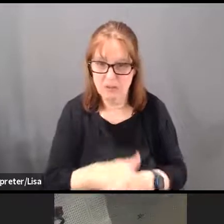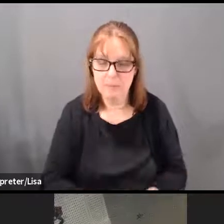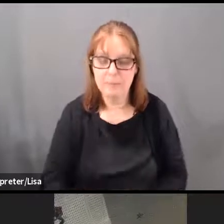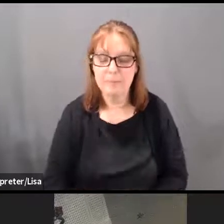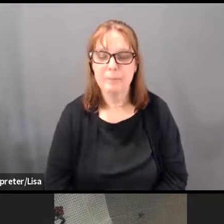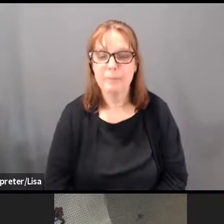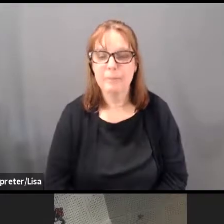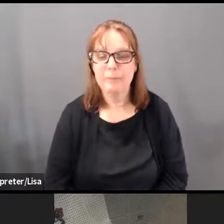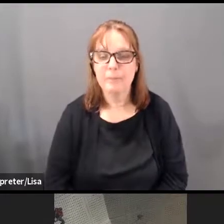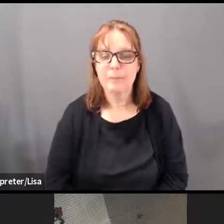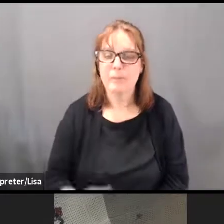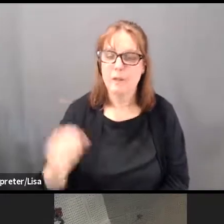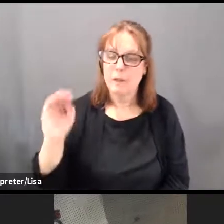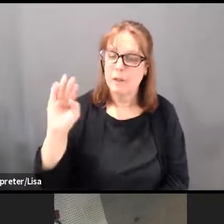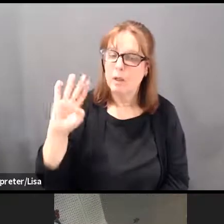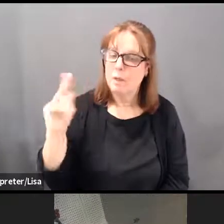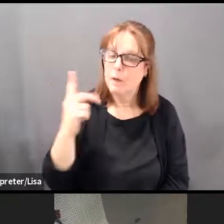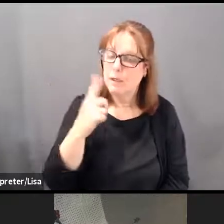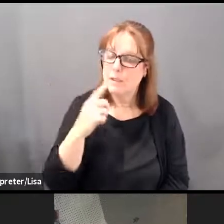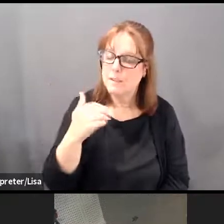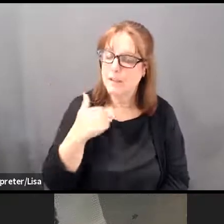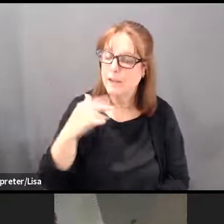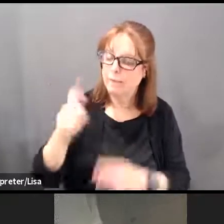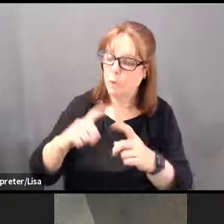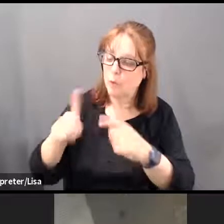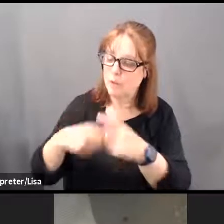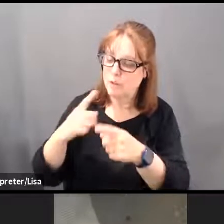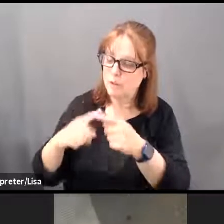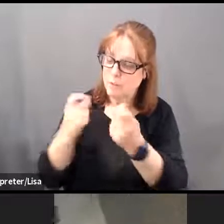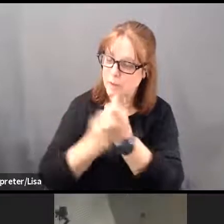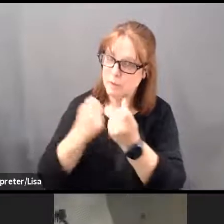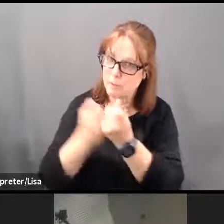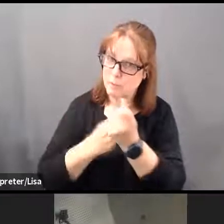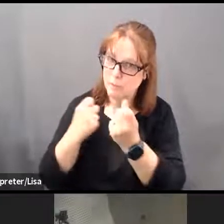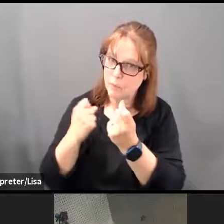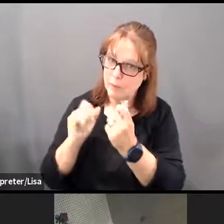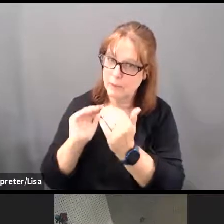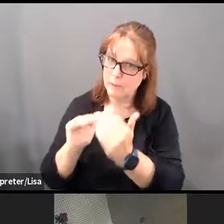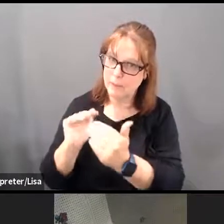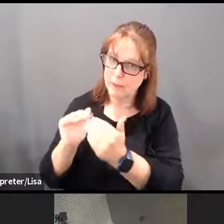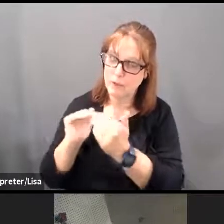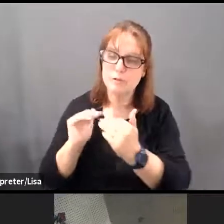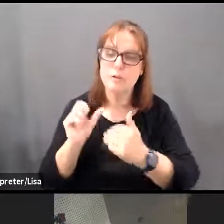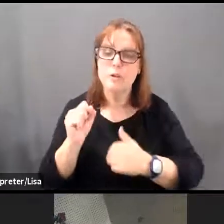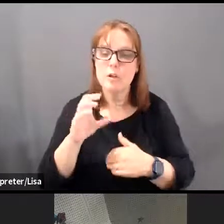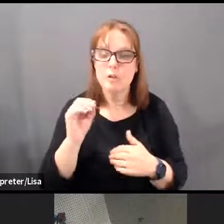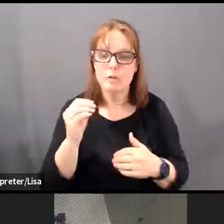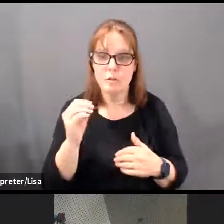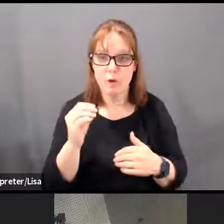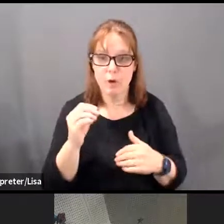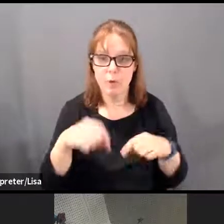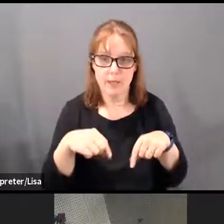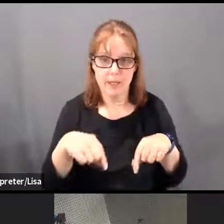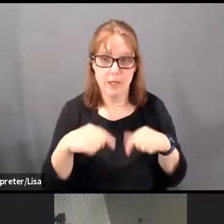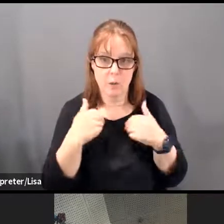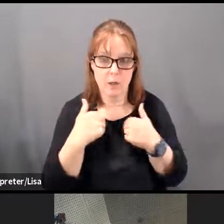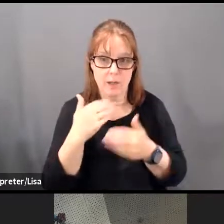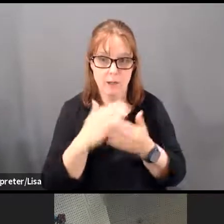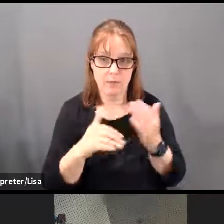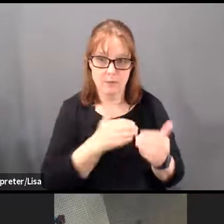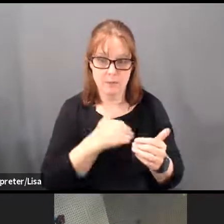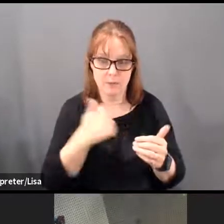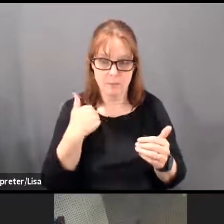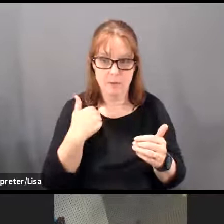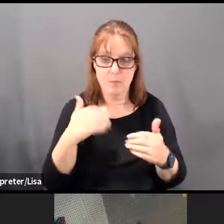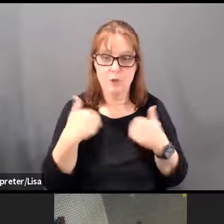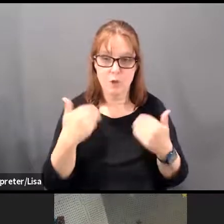writes, I have some questions in regard to supporting peers. So we have some members of the Youth